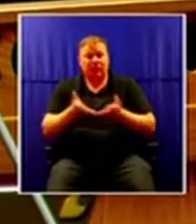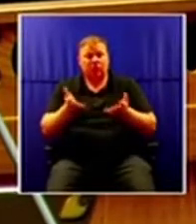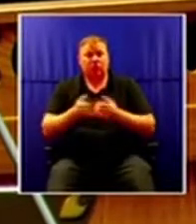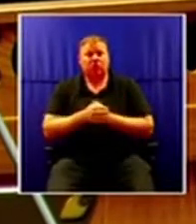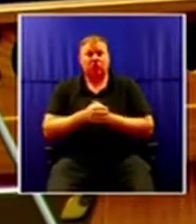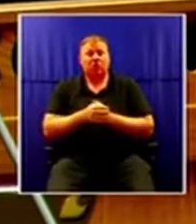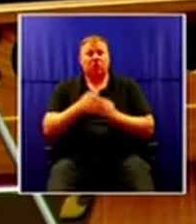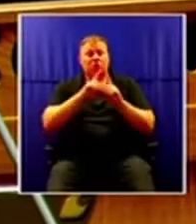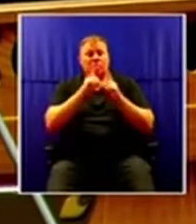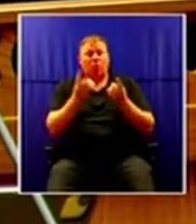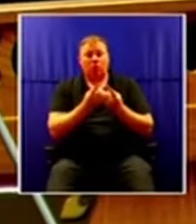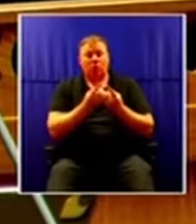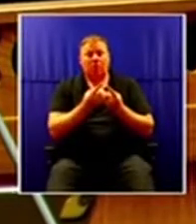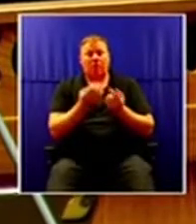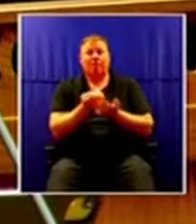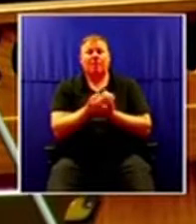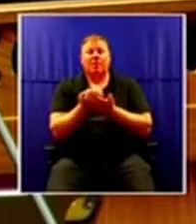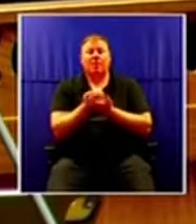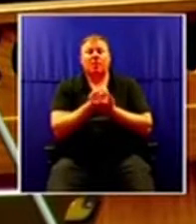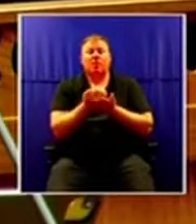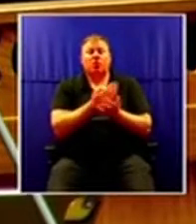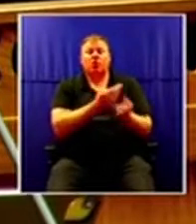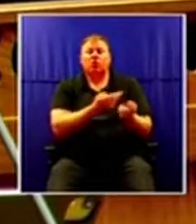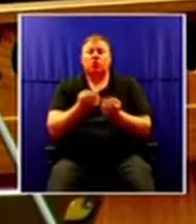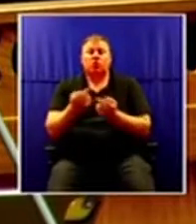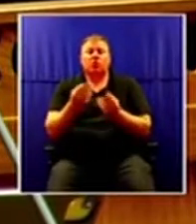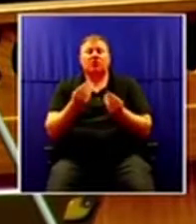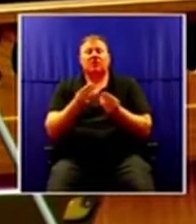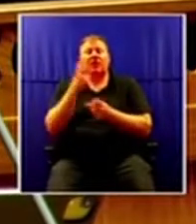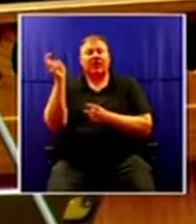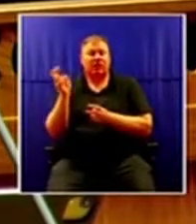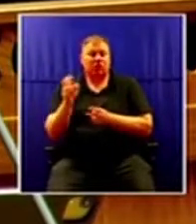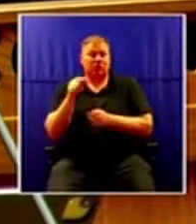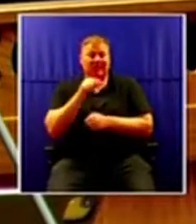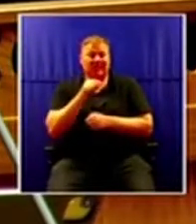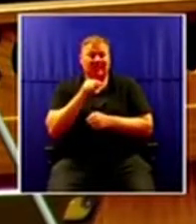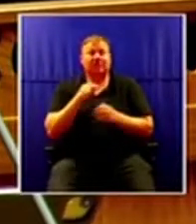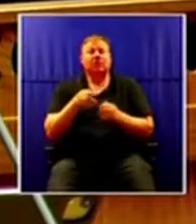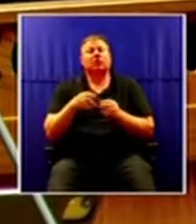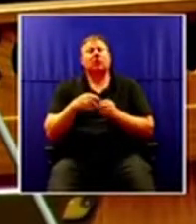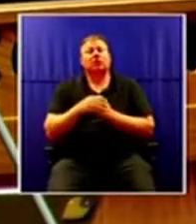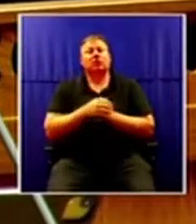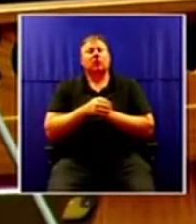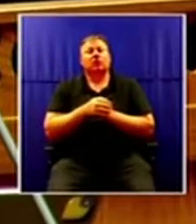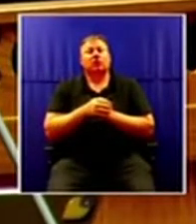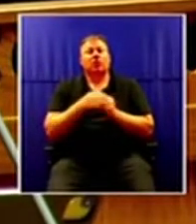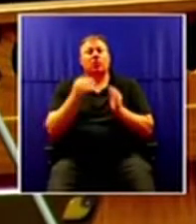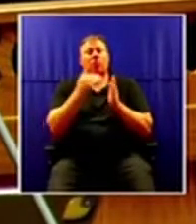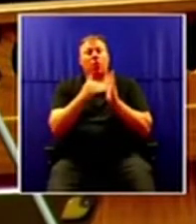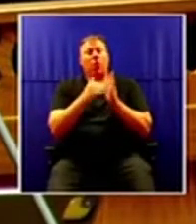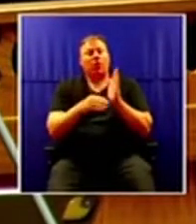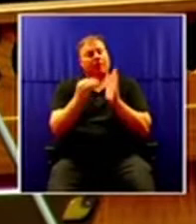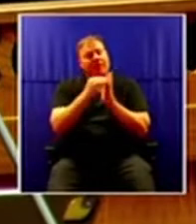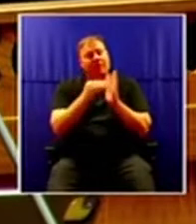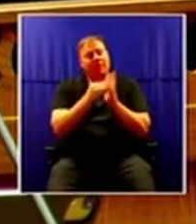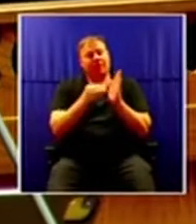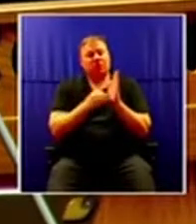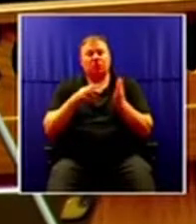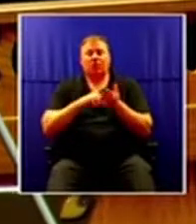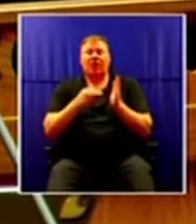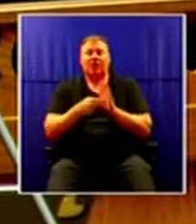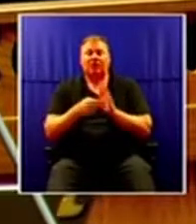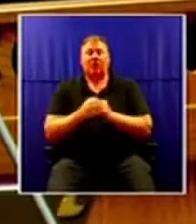has drafted an exploration program implementation plan. South Africa's natural